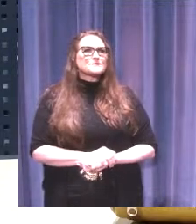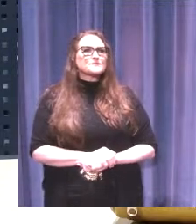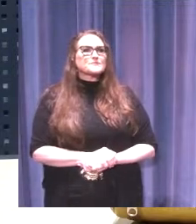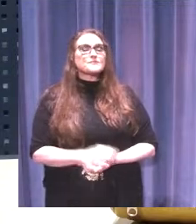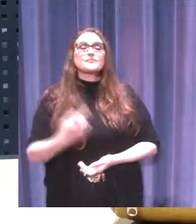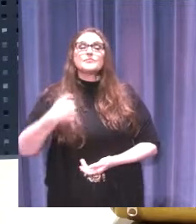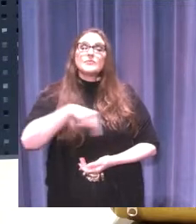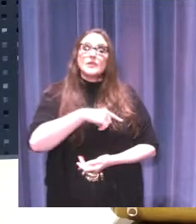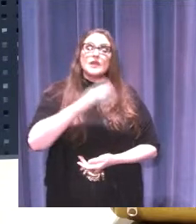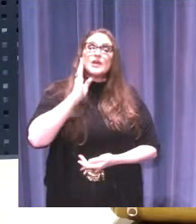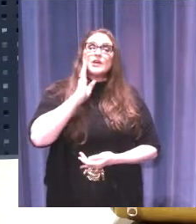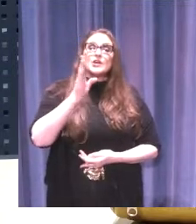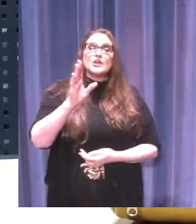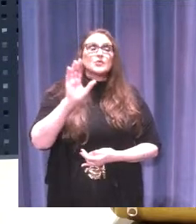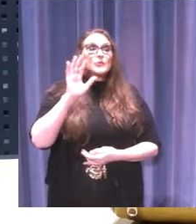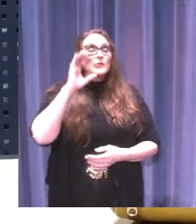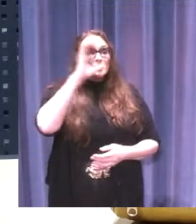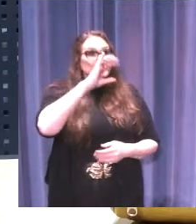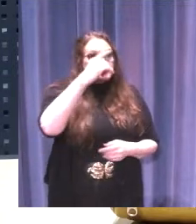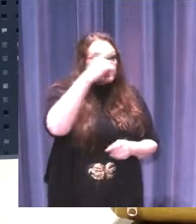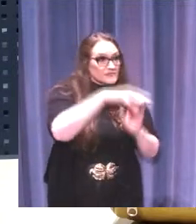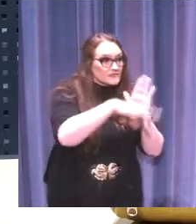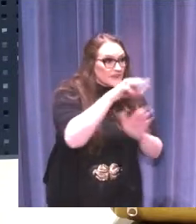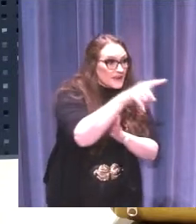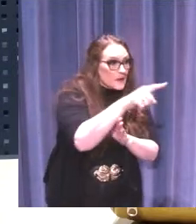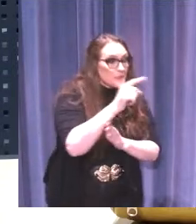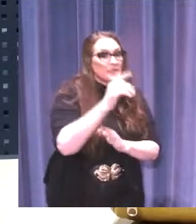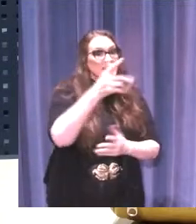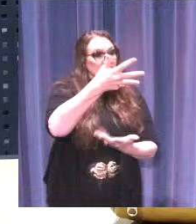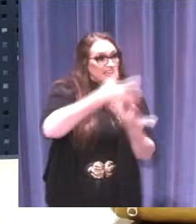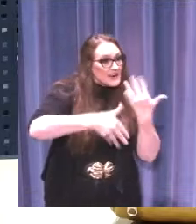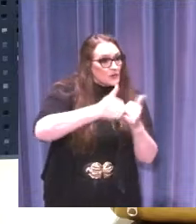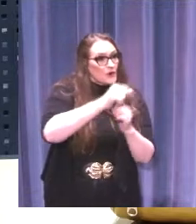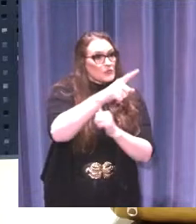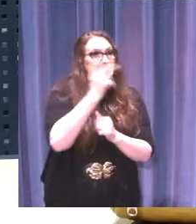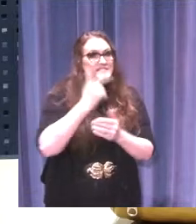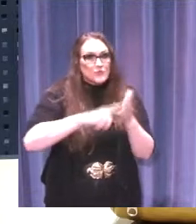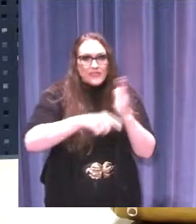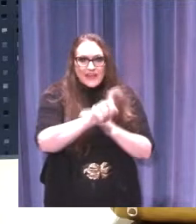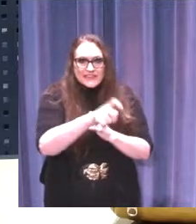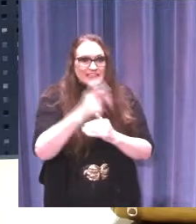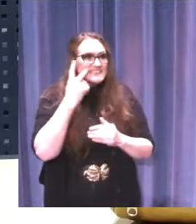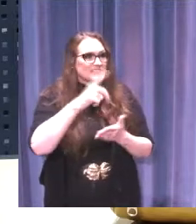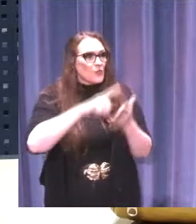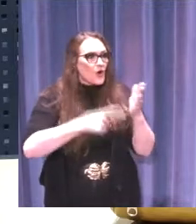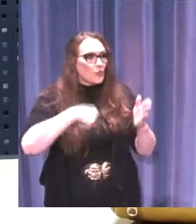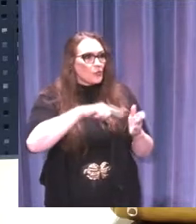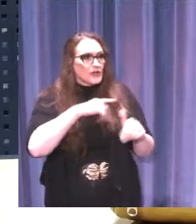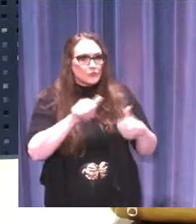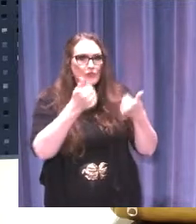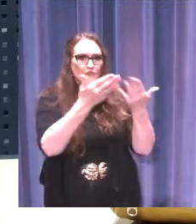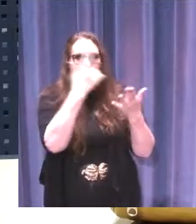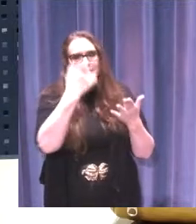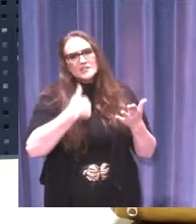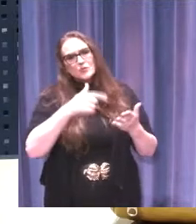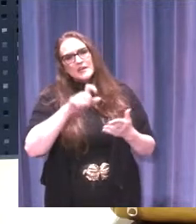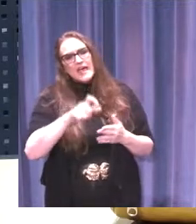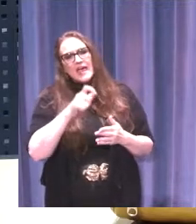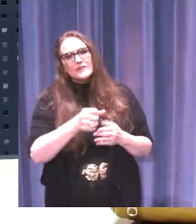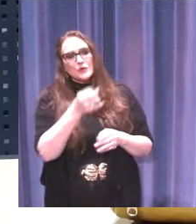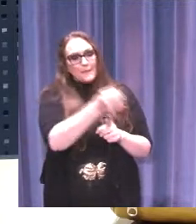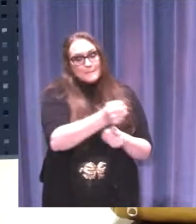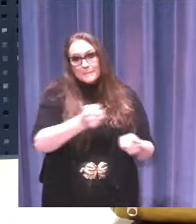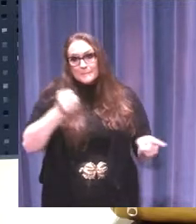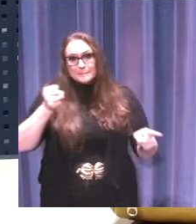We would seek them out, interact with them, see what they needed, see what we could provide them, because we'd have to place the